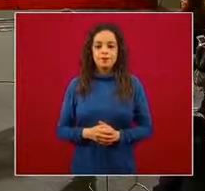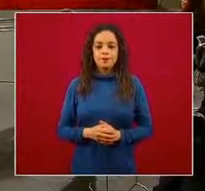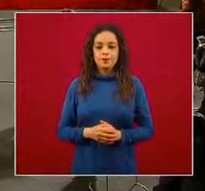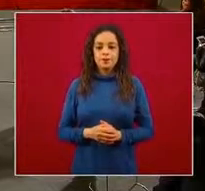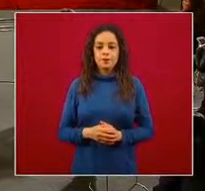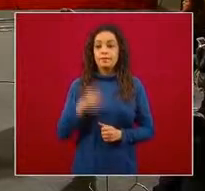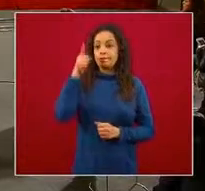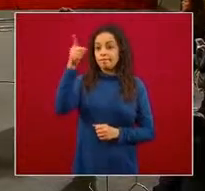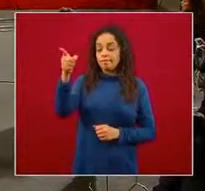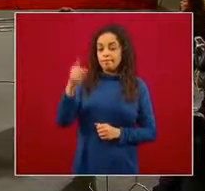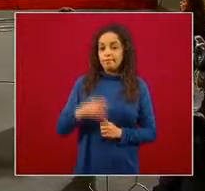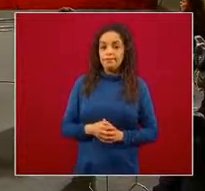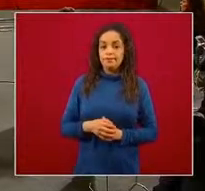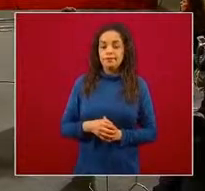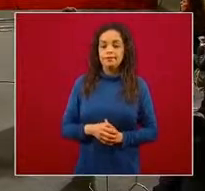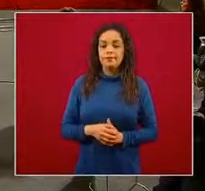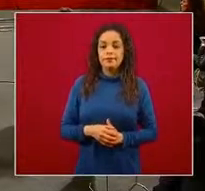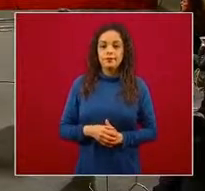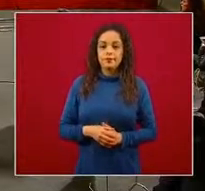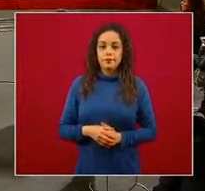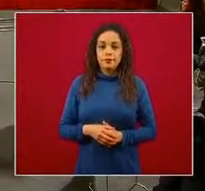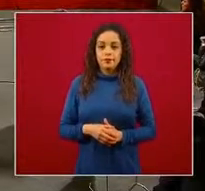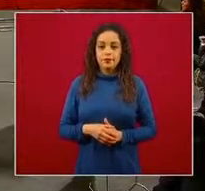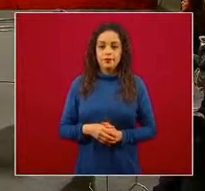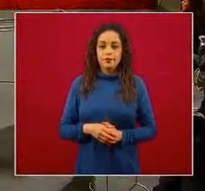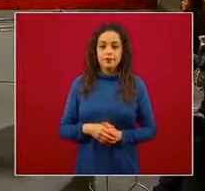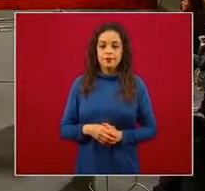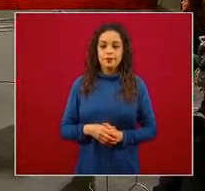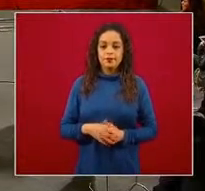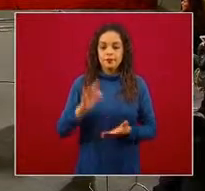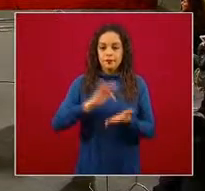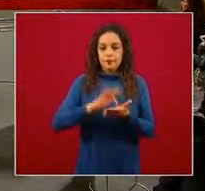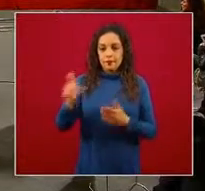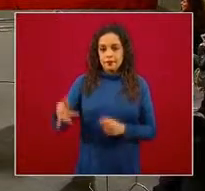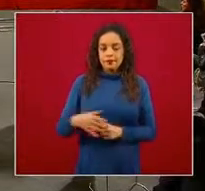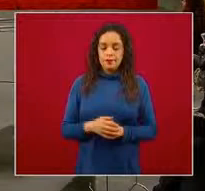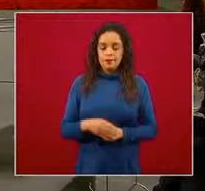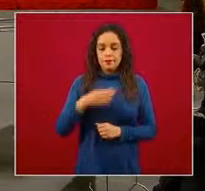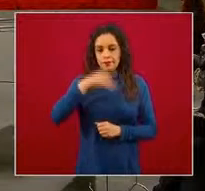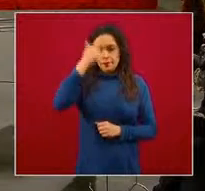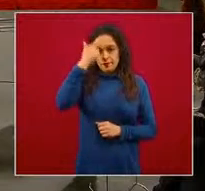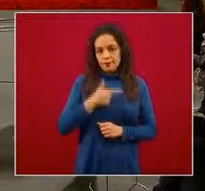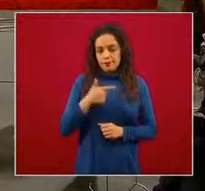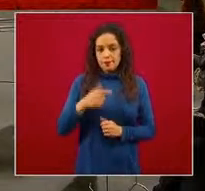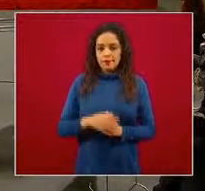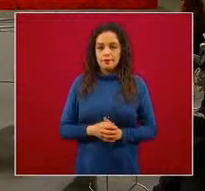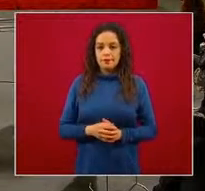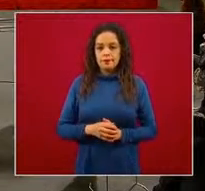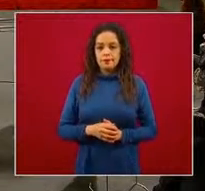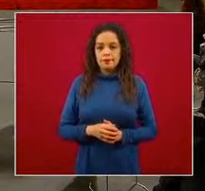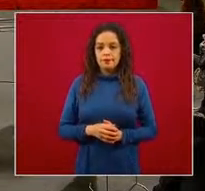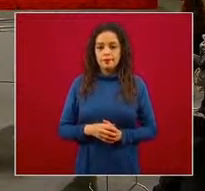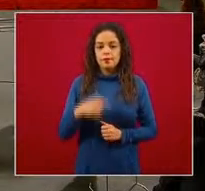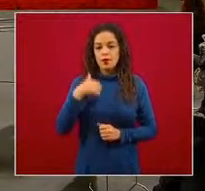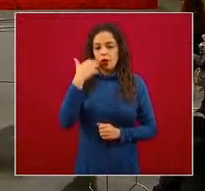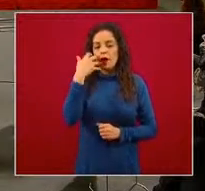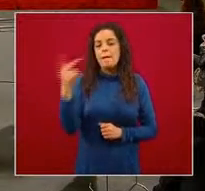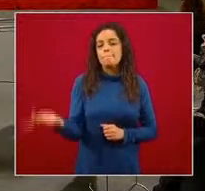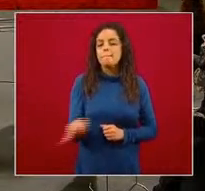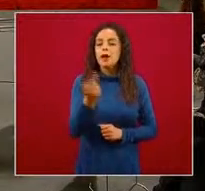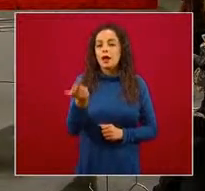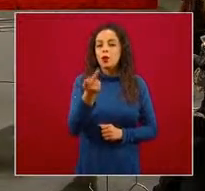Daniela Pastrana from Pie de Página, you have the floor. Thank you so much. Good evening, doctor.